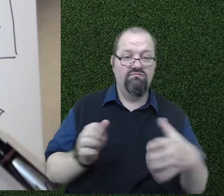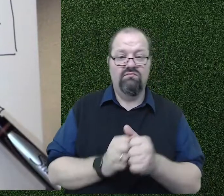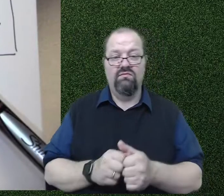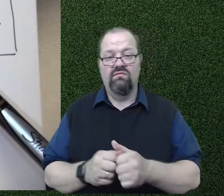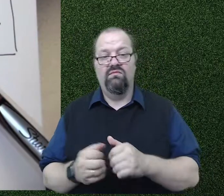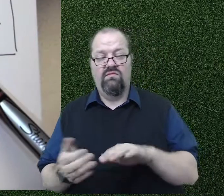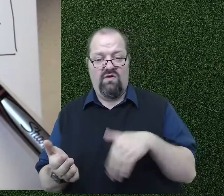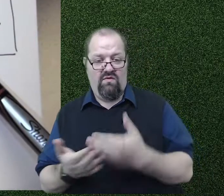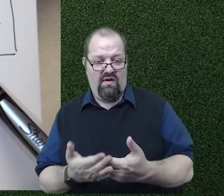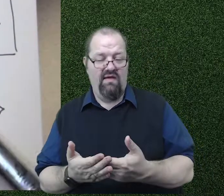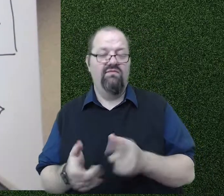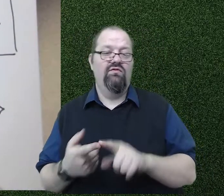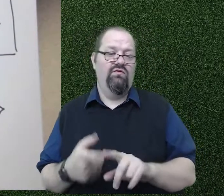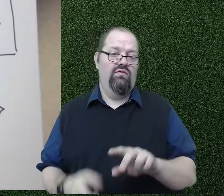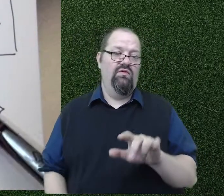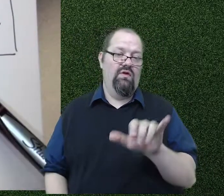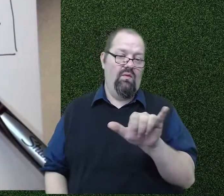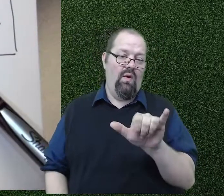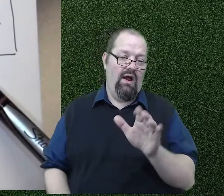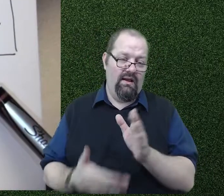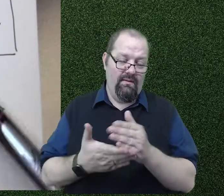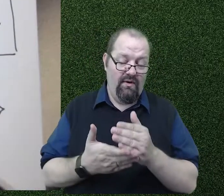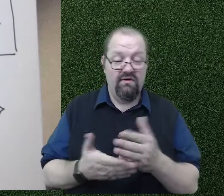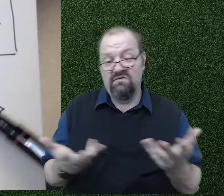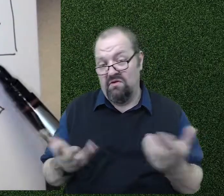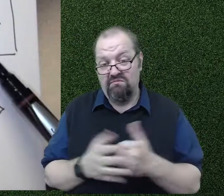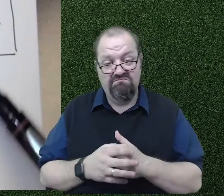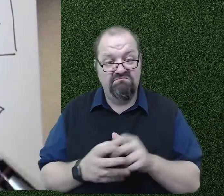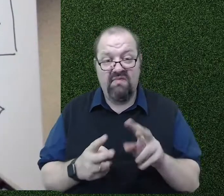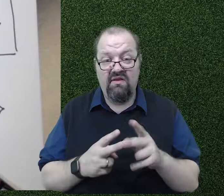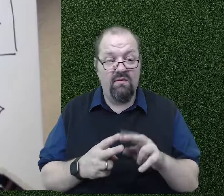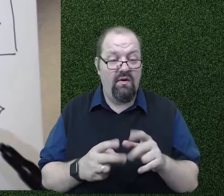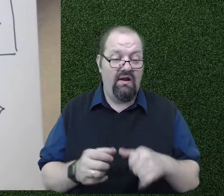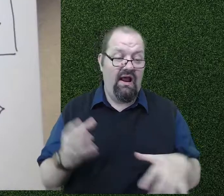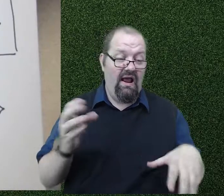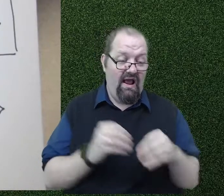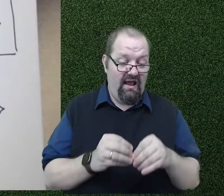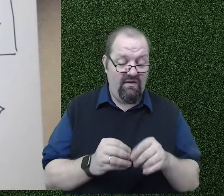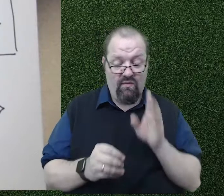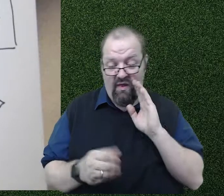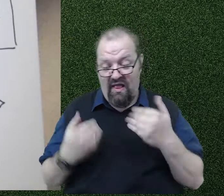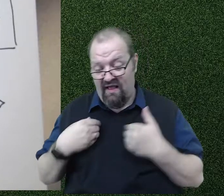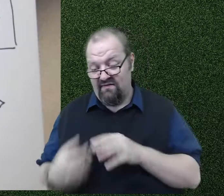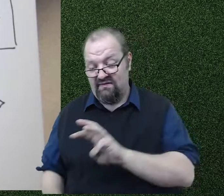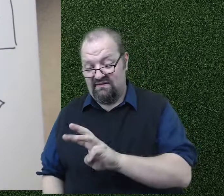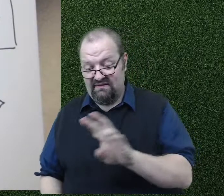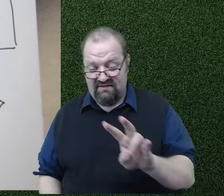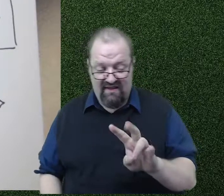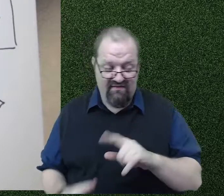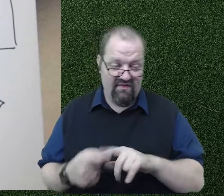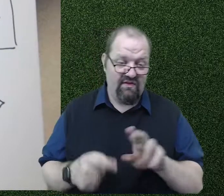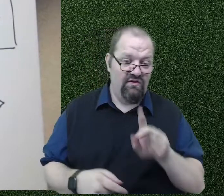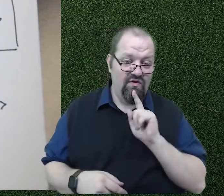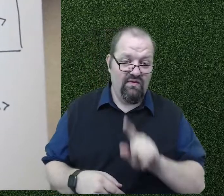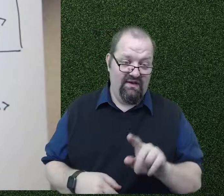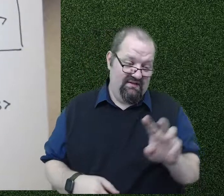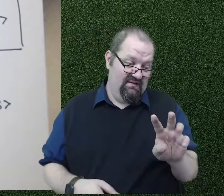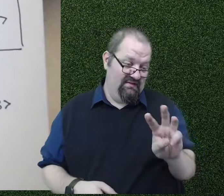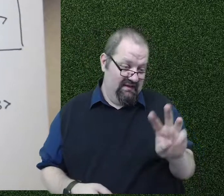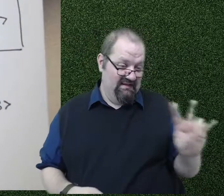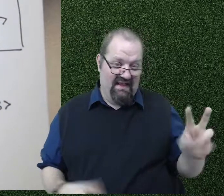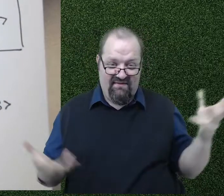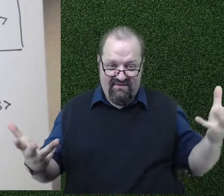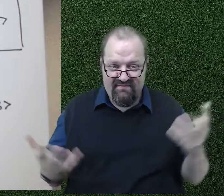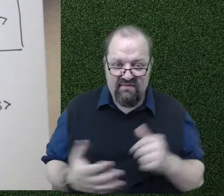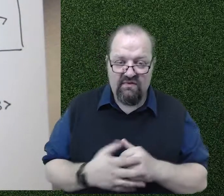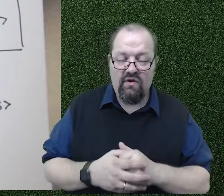sure. This is going to, if I add, I get 6, 7, and U is the vector 6, 7.